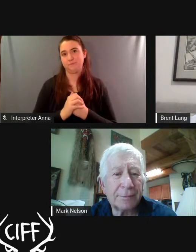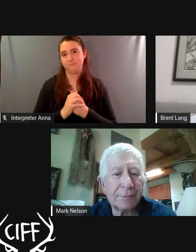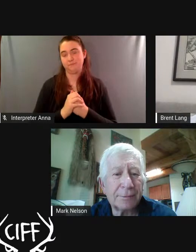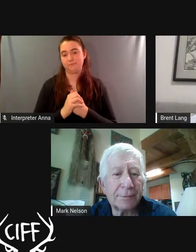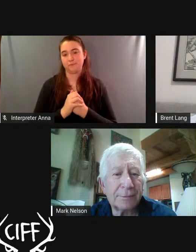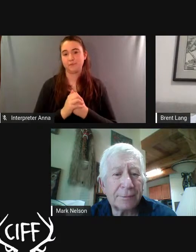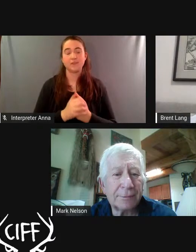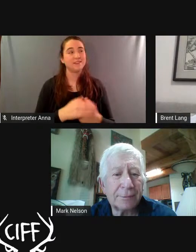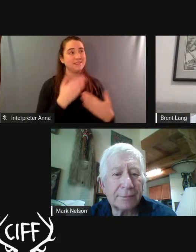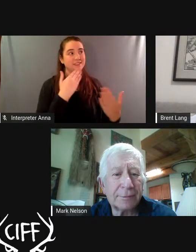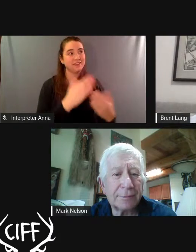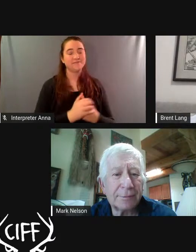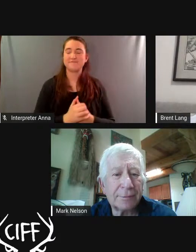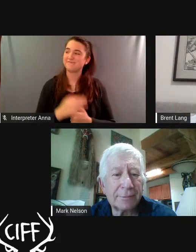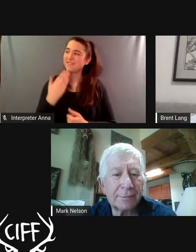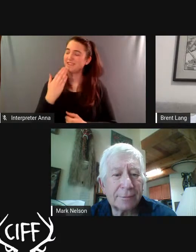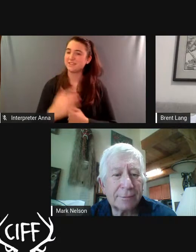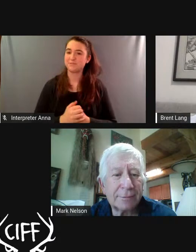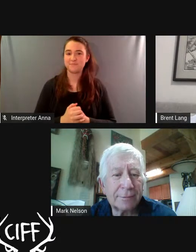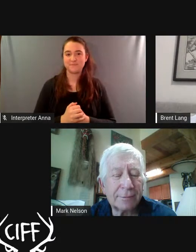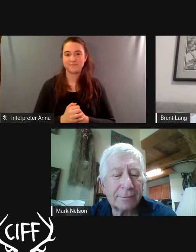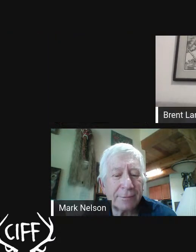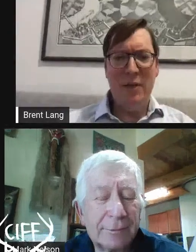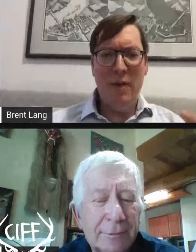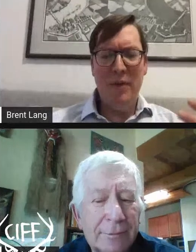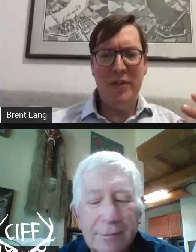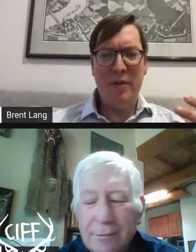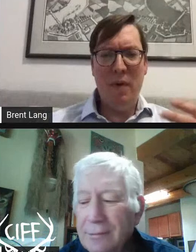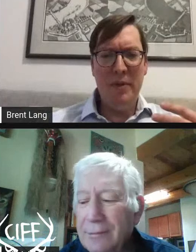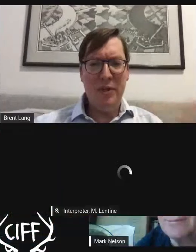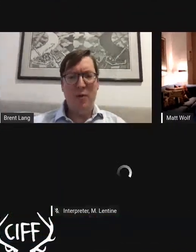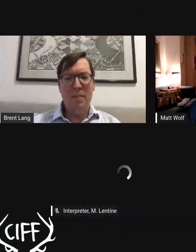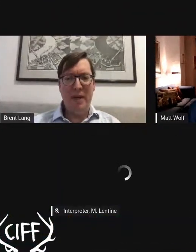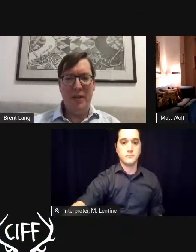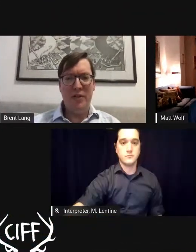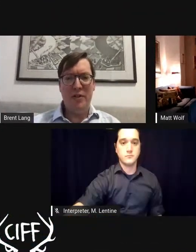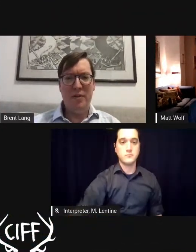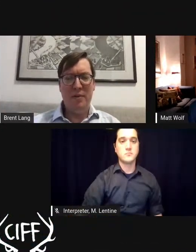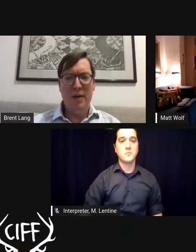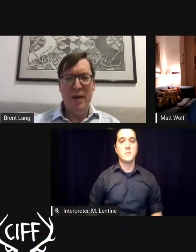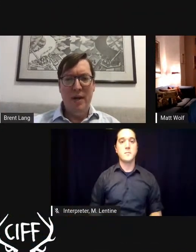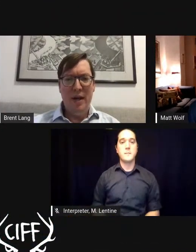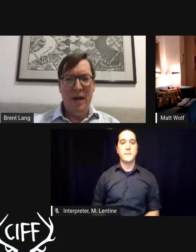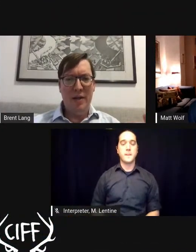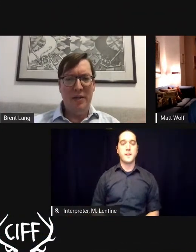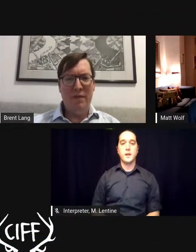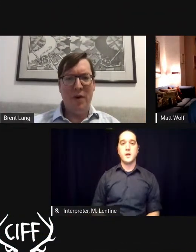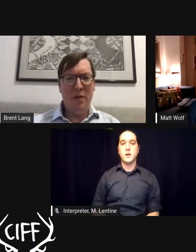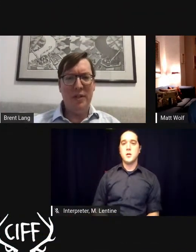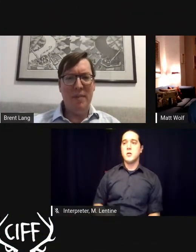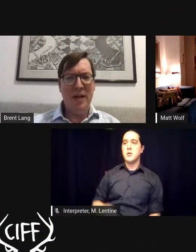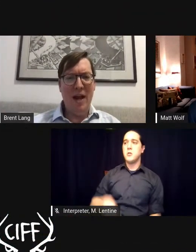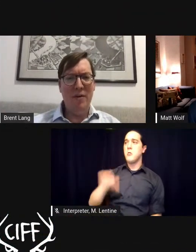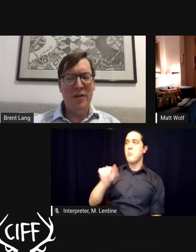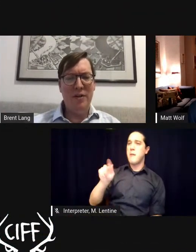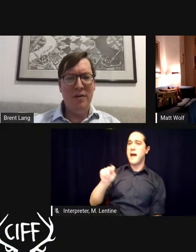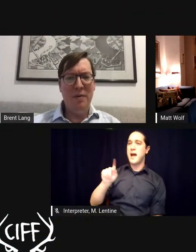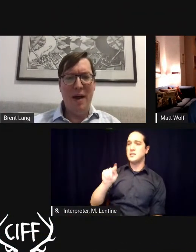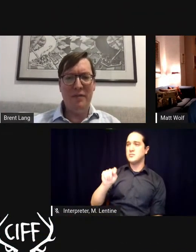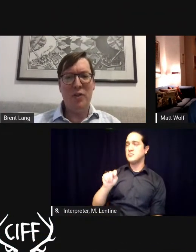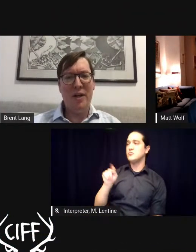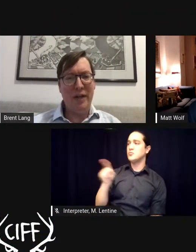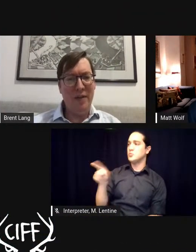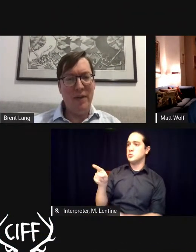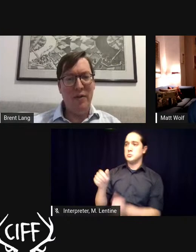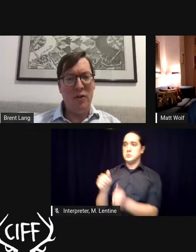thank you i mean matt and stacy what was what was your pitch to uh to folks i mean how did